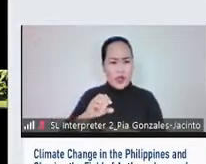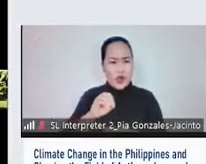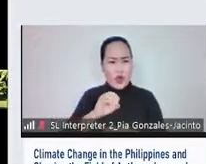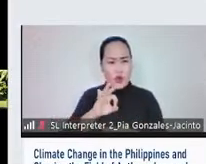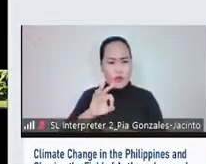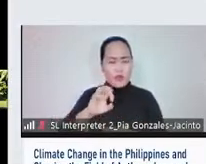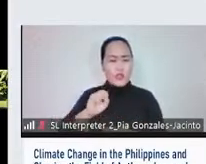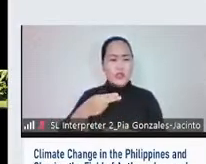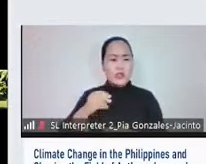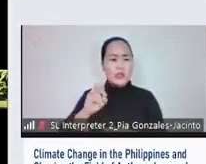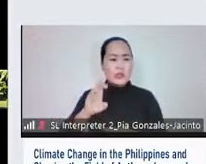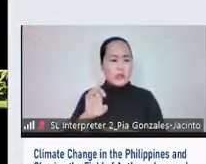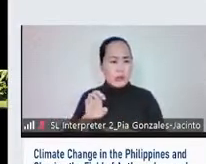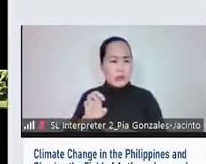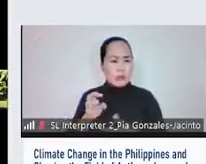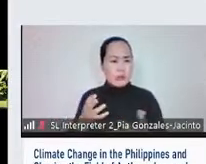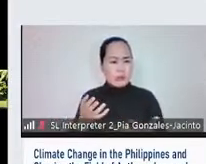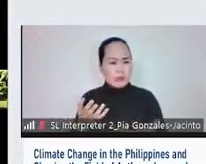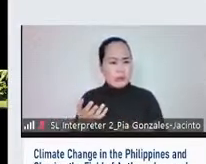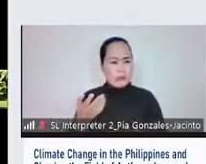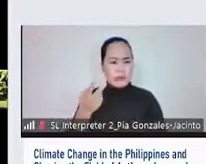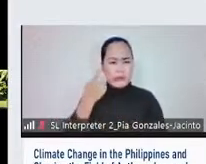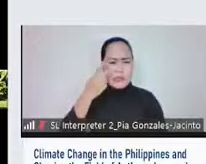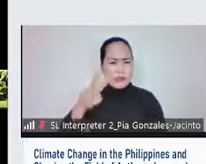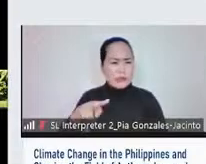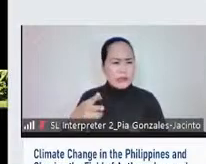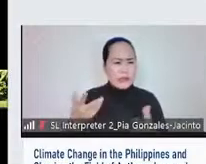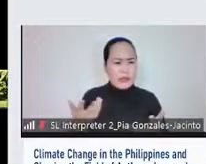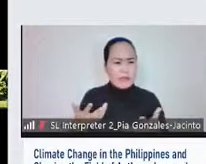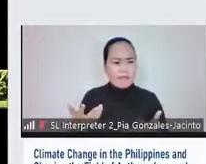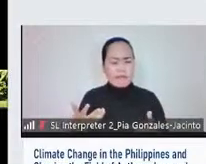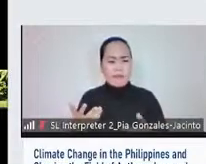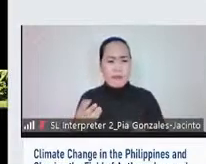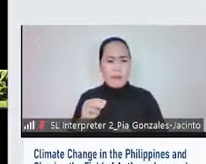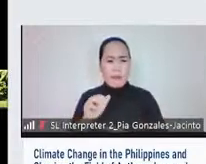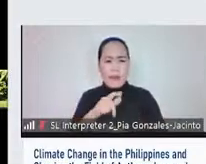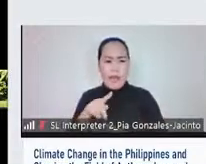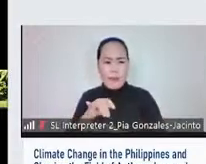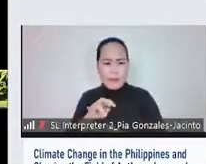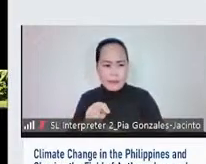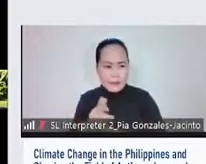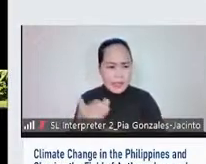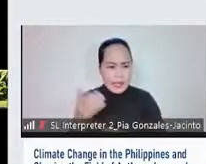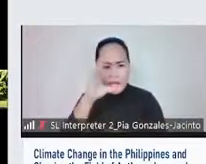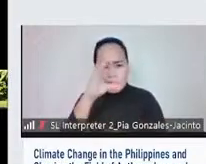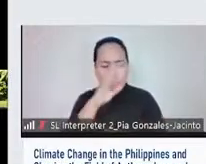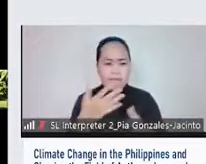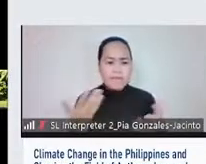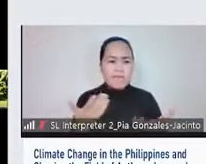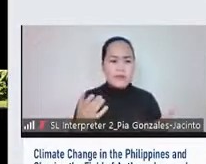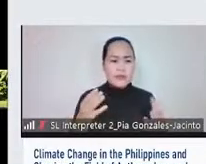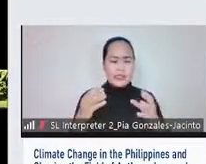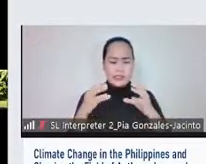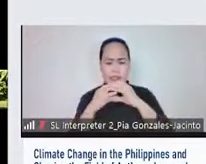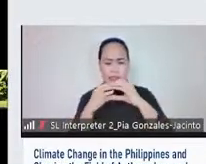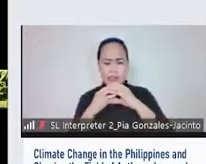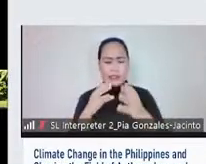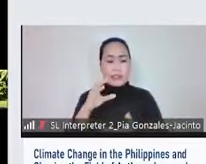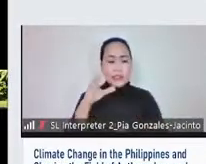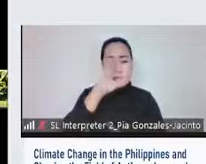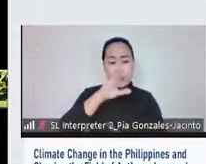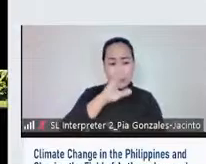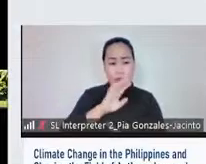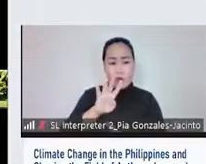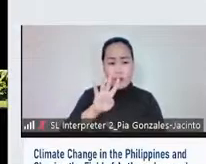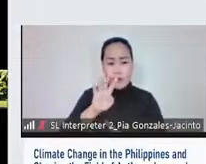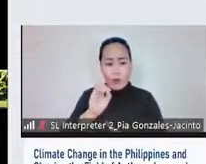we'll probably never find them. We did mapping and probing of the Marigondon Cave in Cebu, now 40 meters below sea level, and found